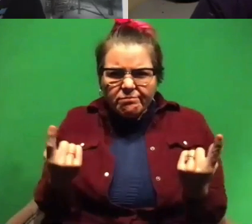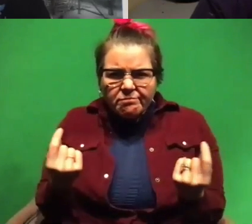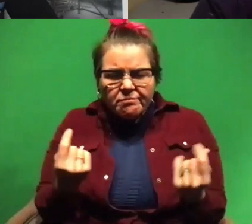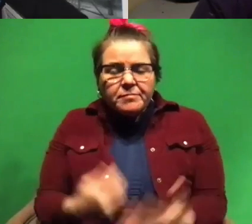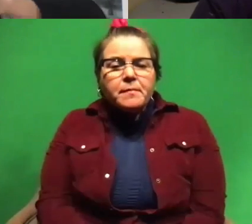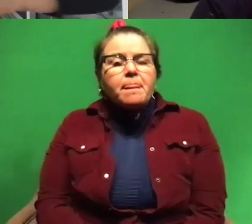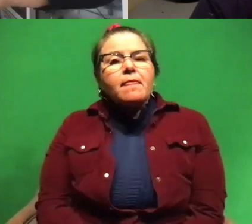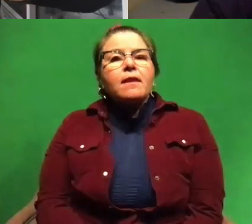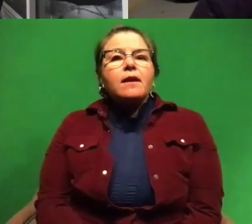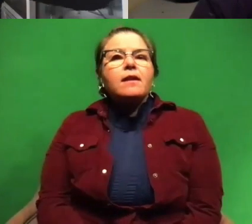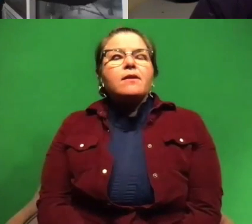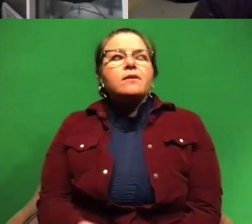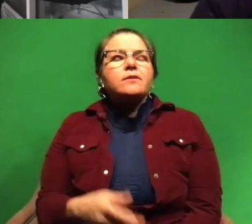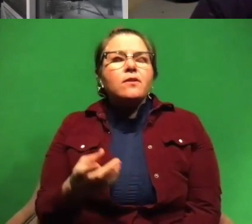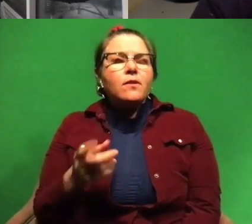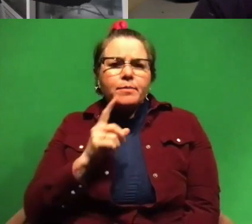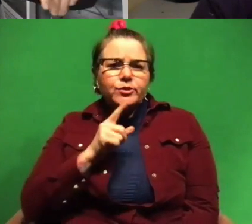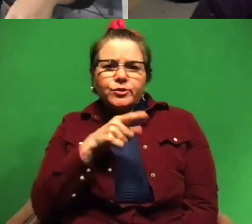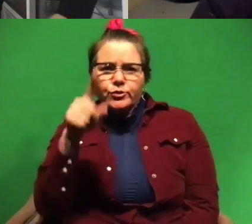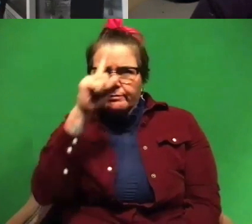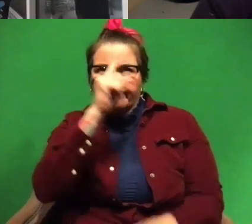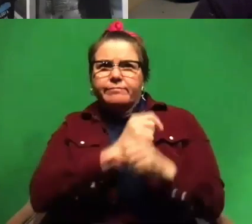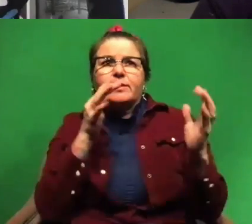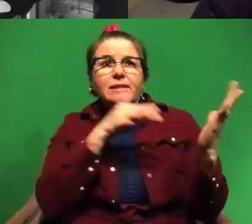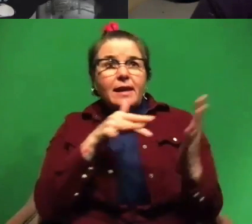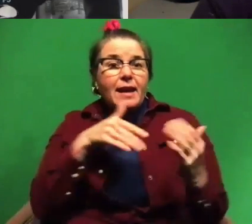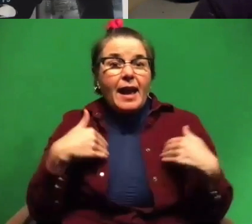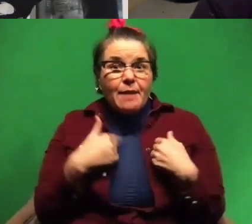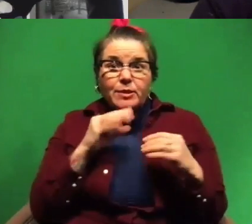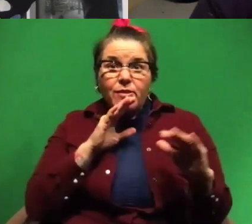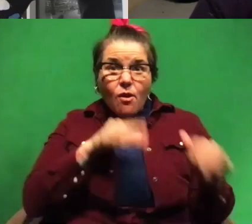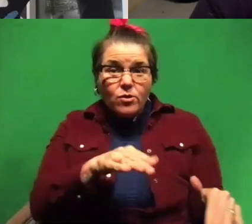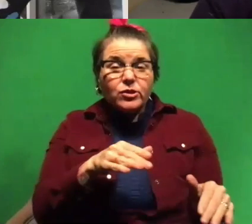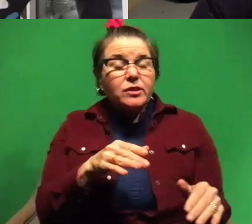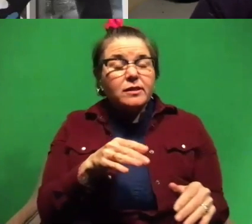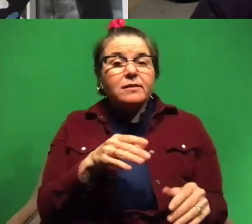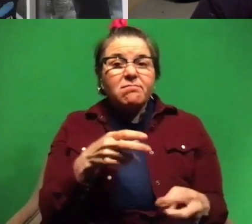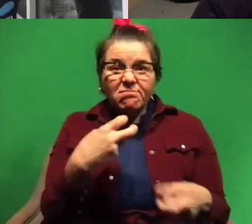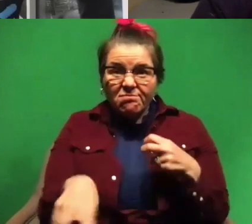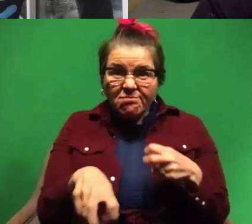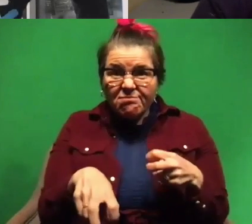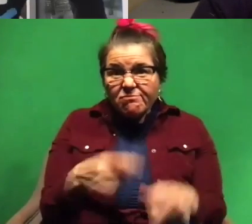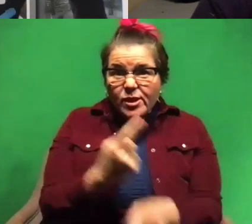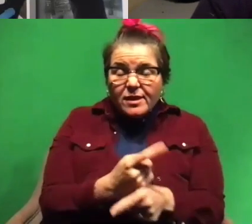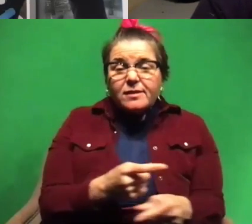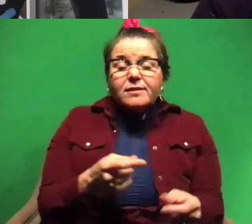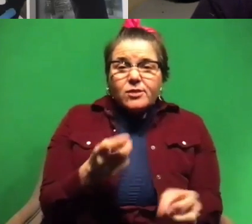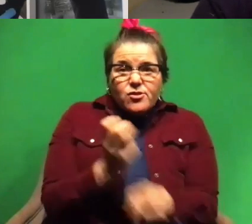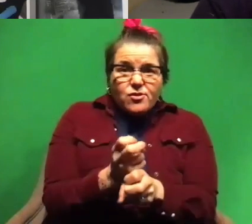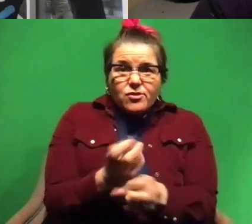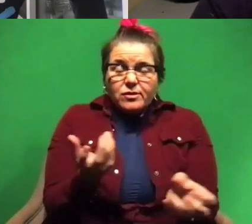you know, I'm sure you guys can imagine that studying animals in the ocean is super difficult. It's really, really hard